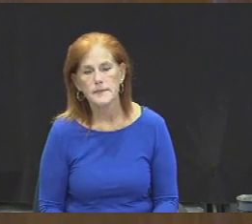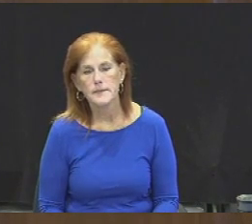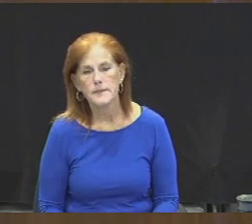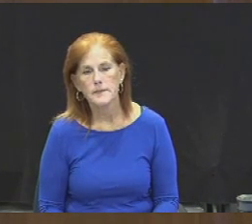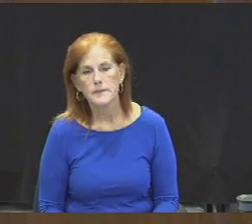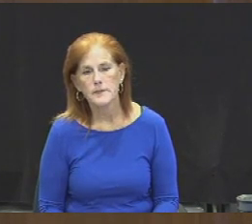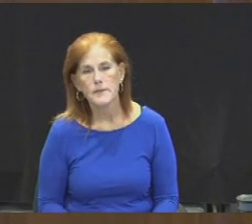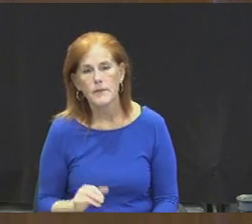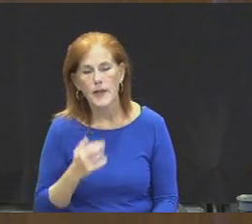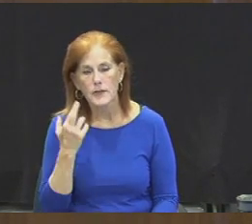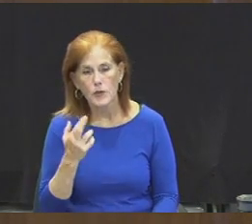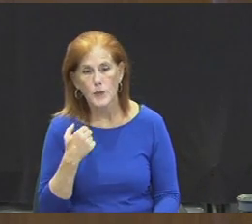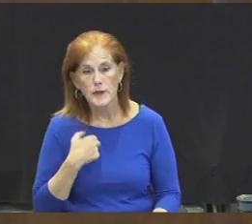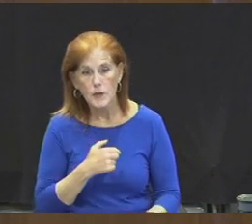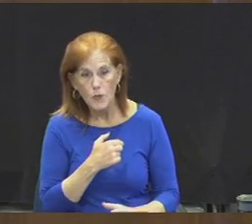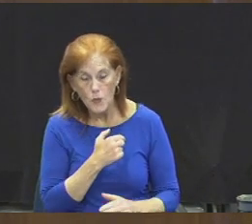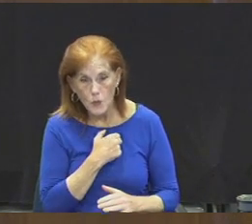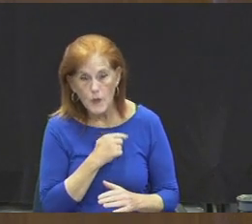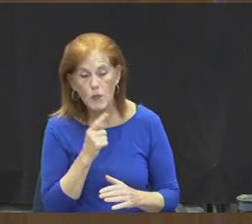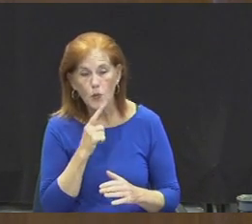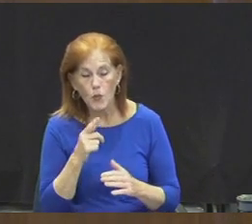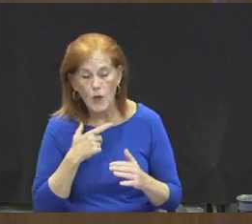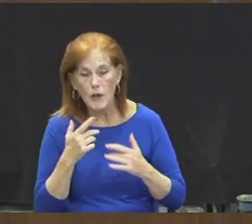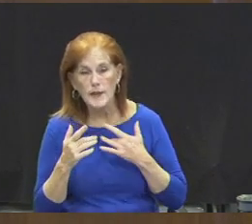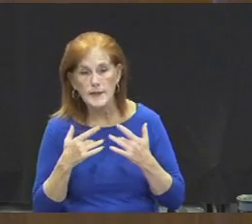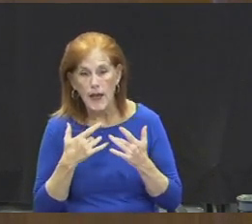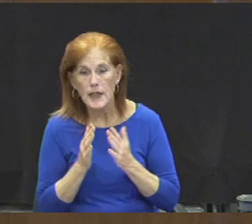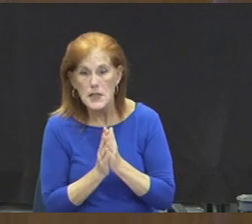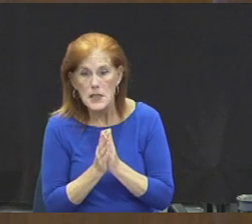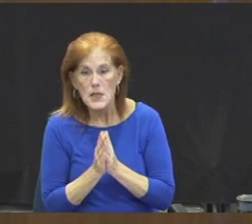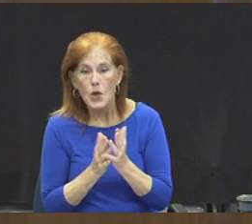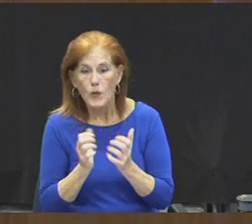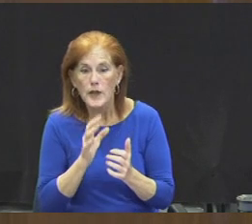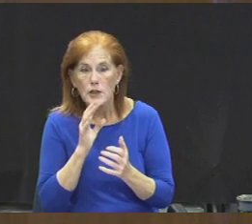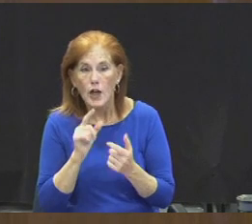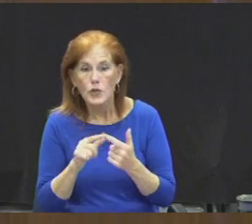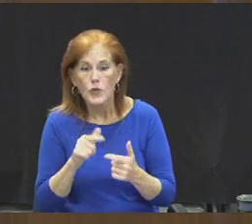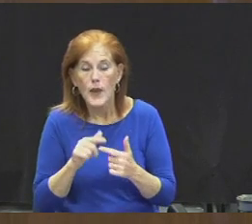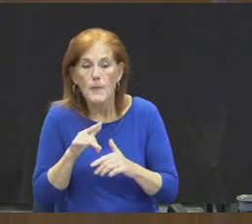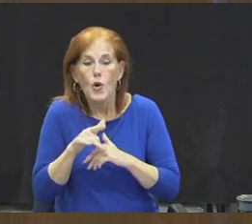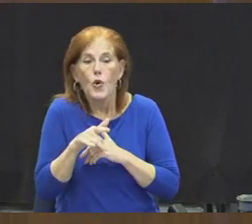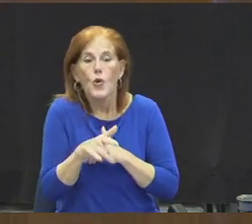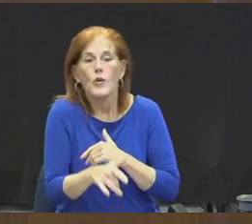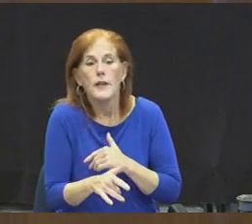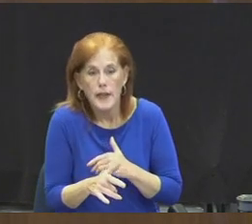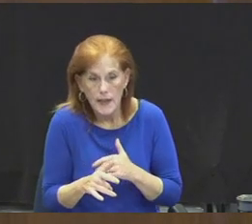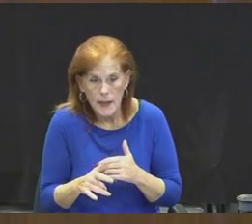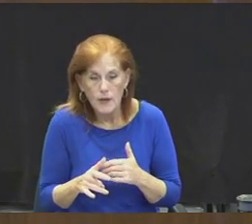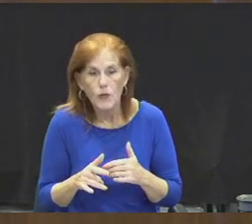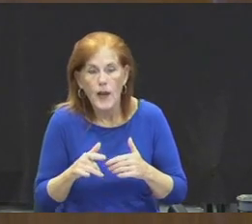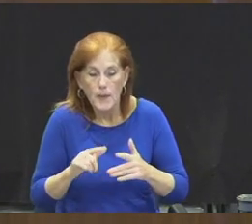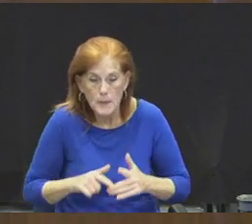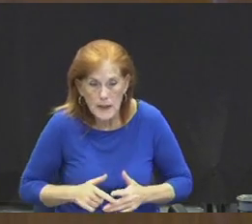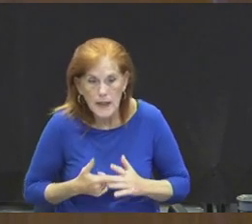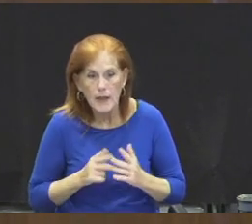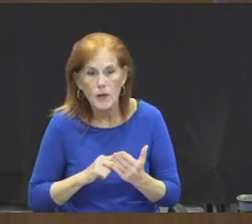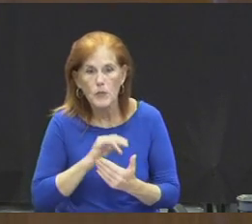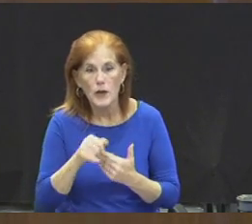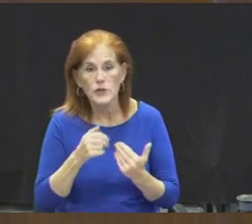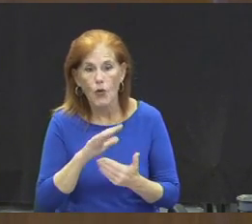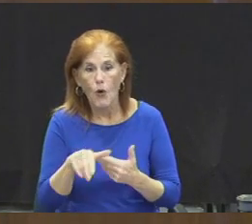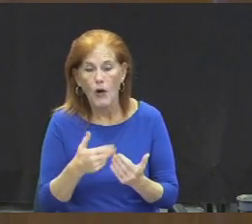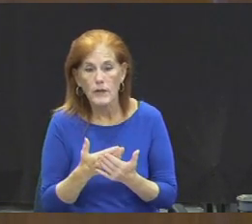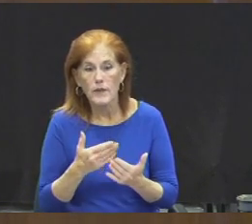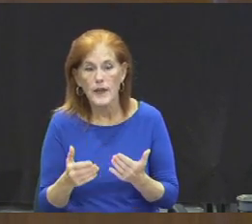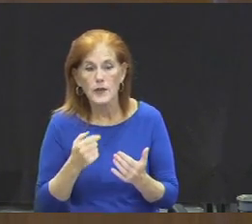of plans. And so that's why we were really anxious to talk to them early on about this whole process. So all these things